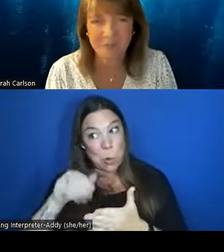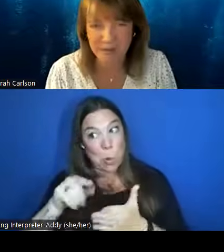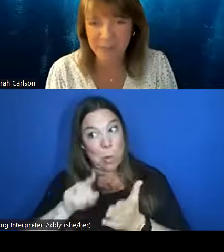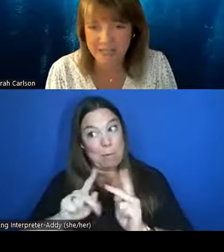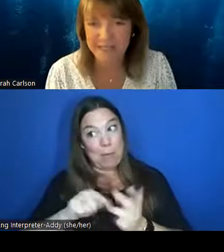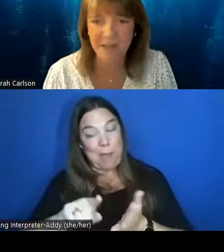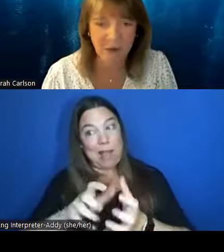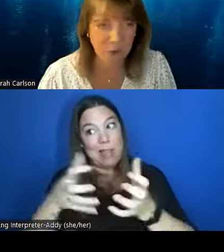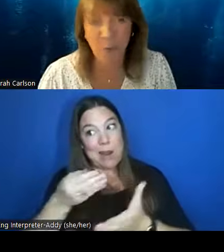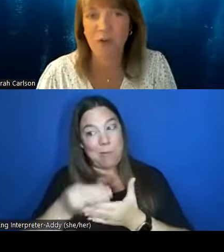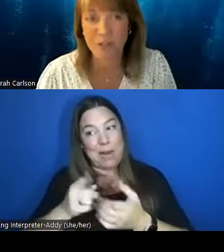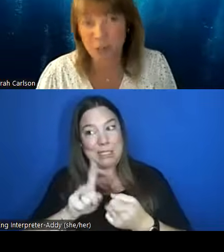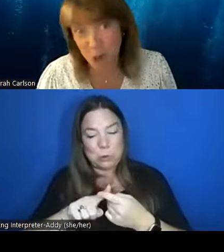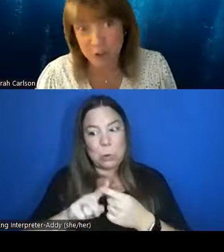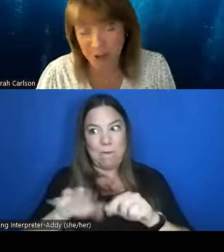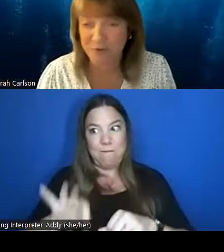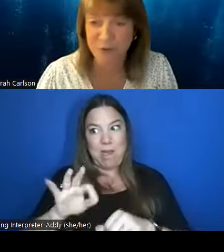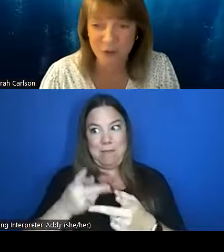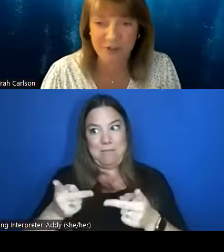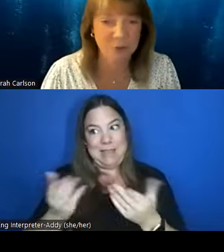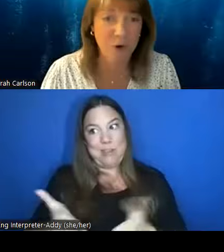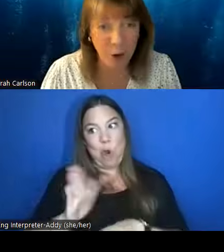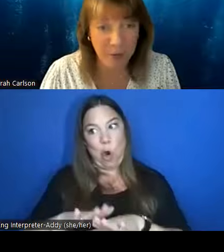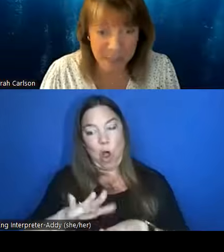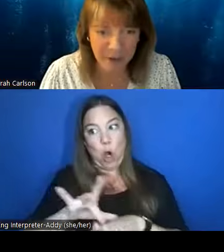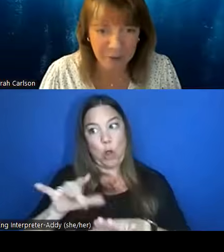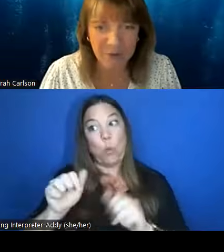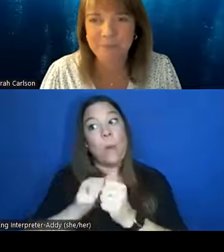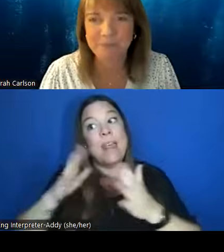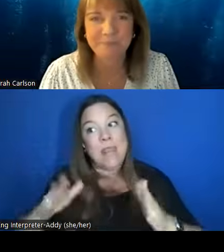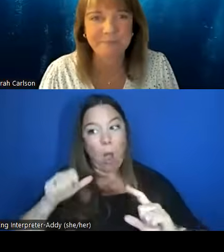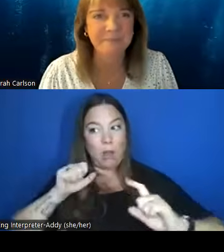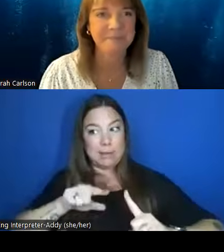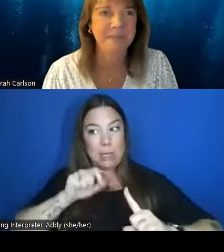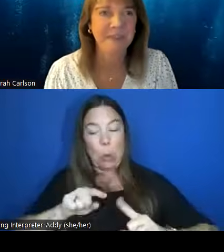to find places on Earth where there is no cell phone service or no emails.